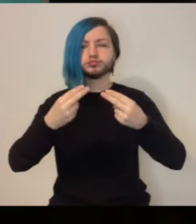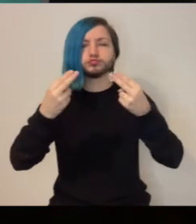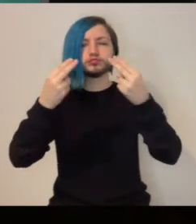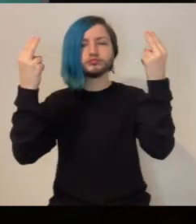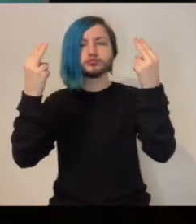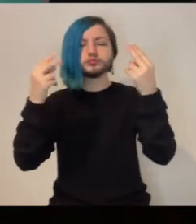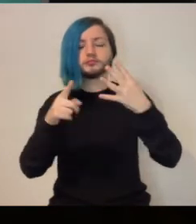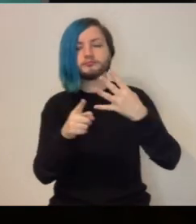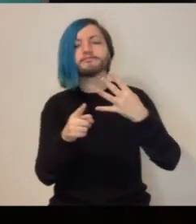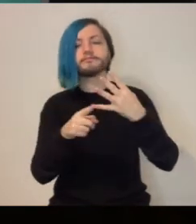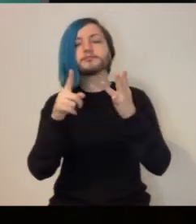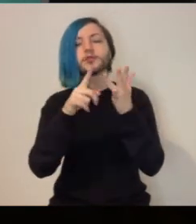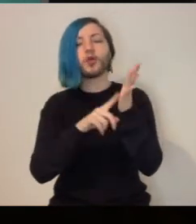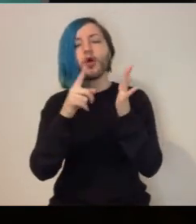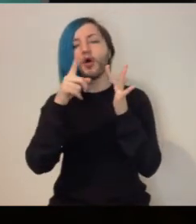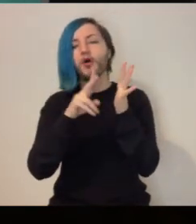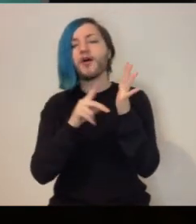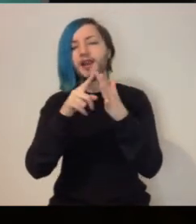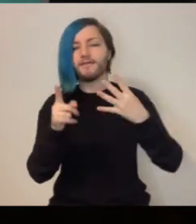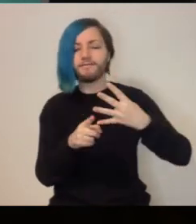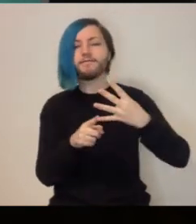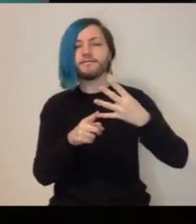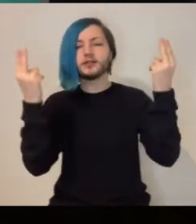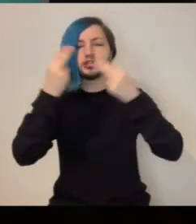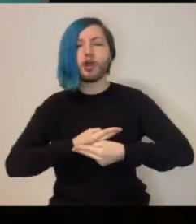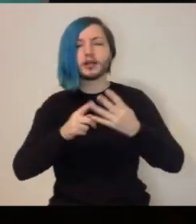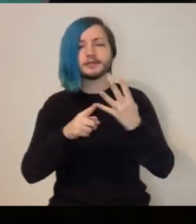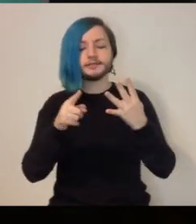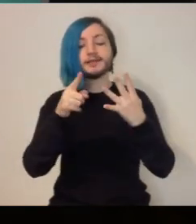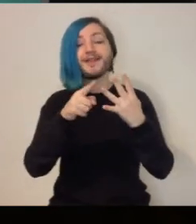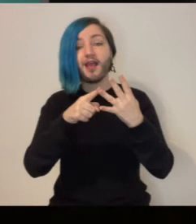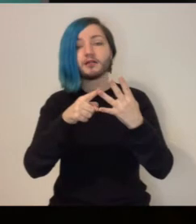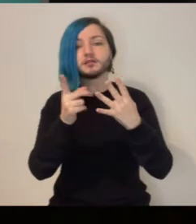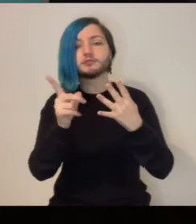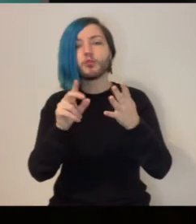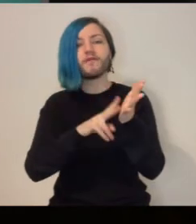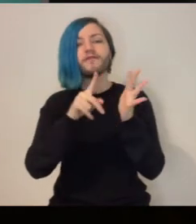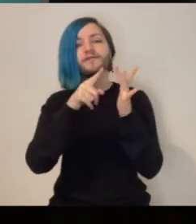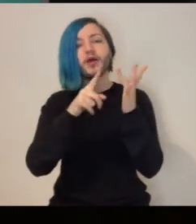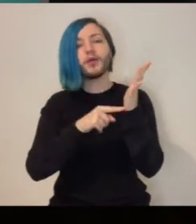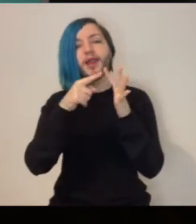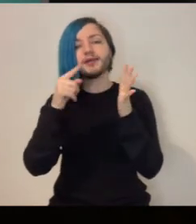colour. My next darkest will be my violet.